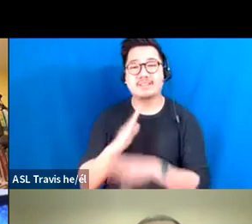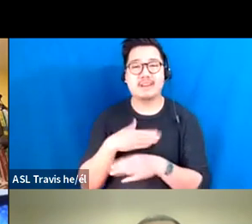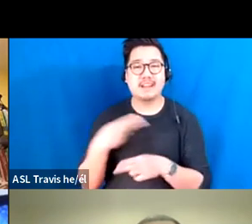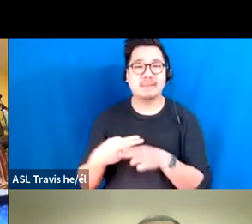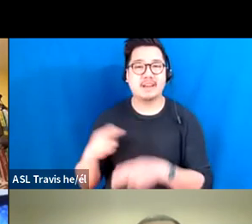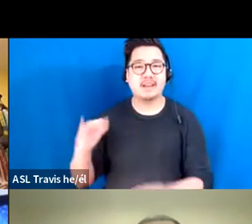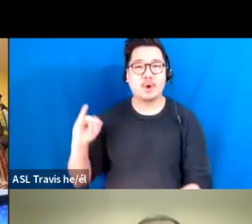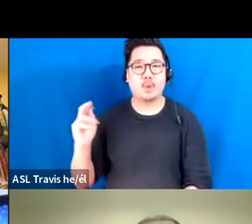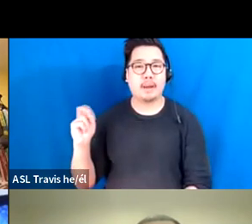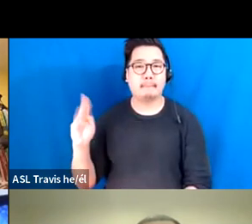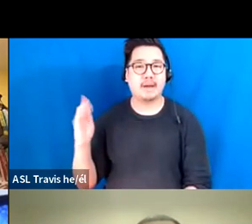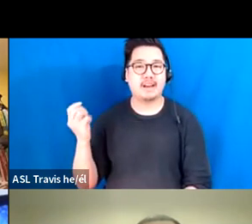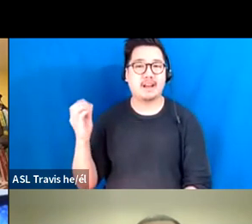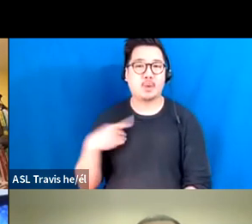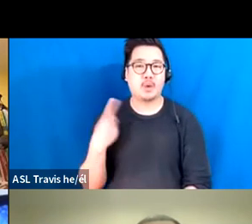is juan bernal